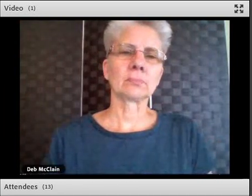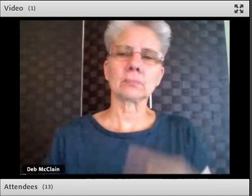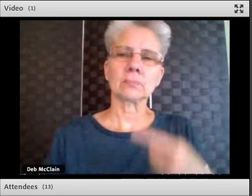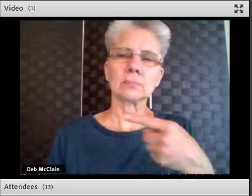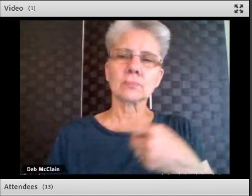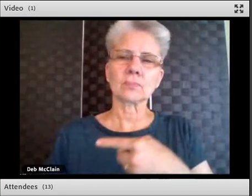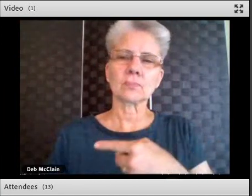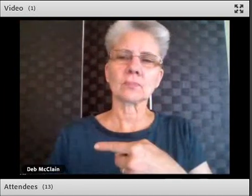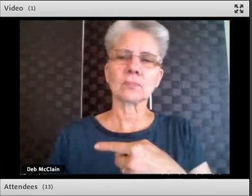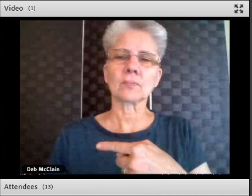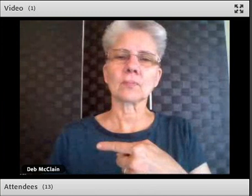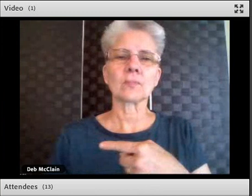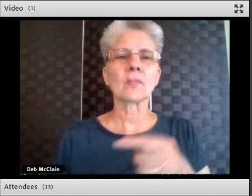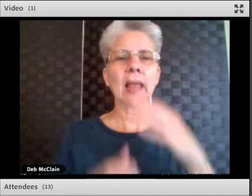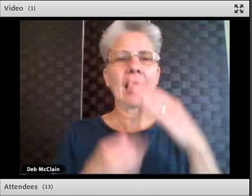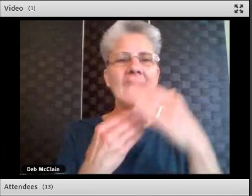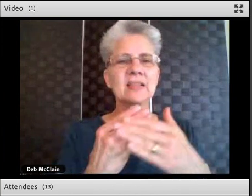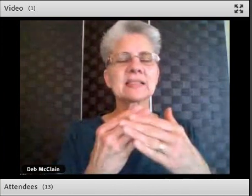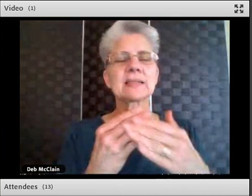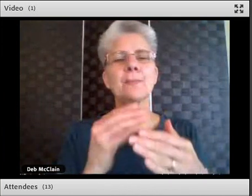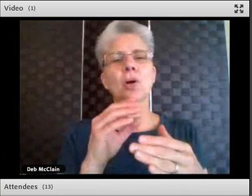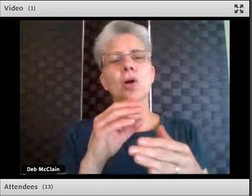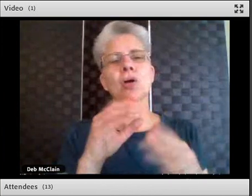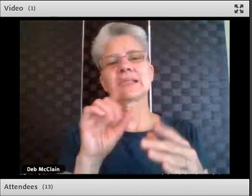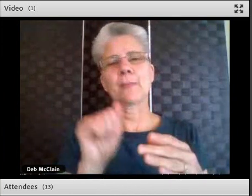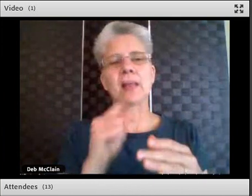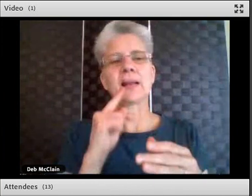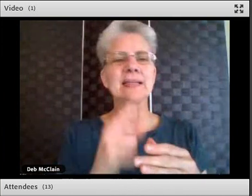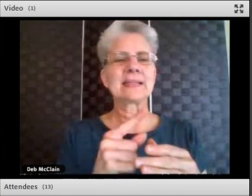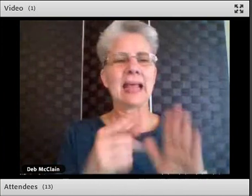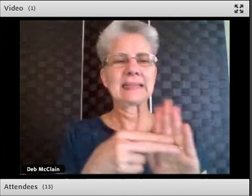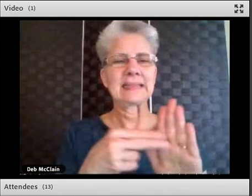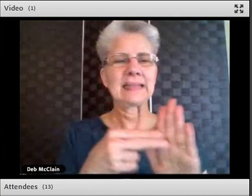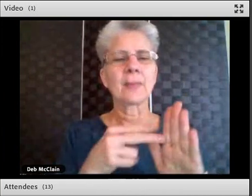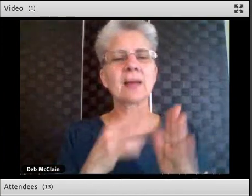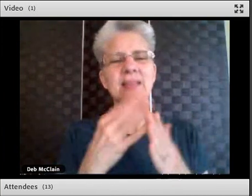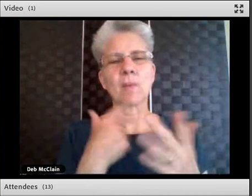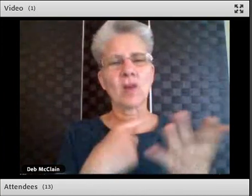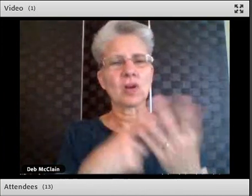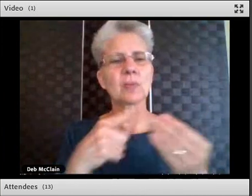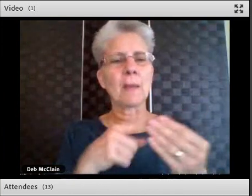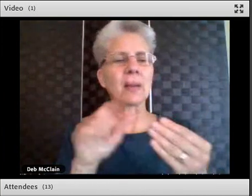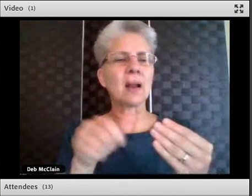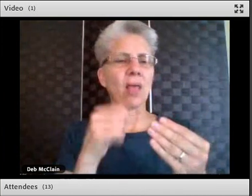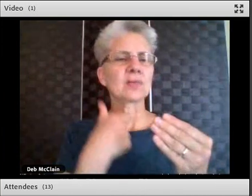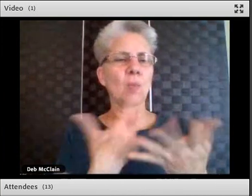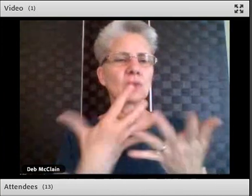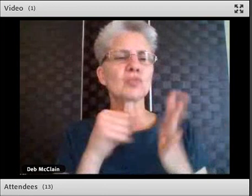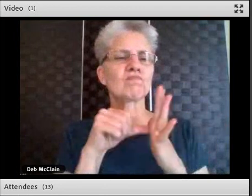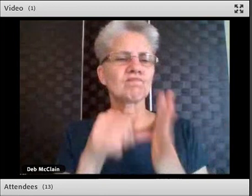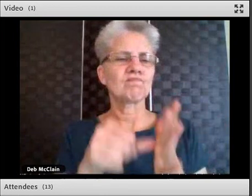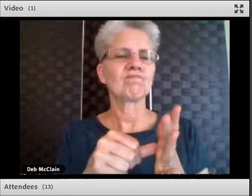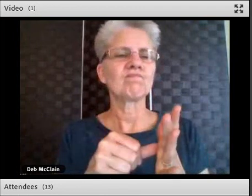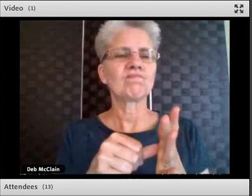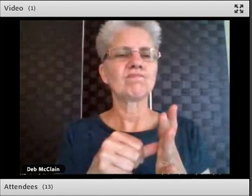Invisible disabilities and stigmas. Some of this we've already spoken about, but others I want to